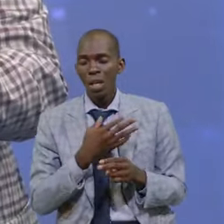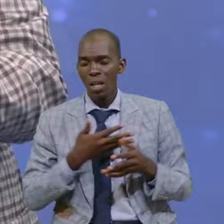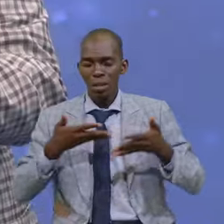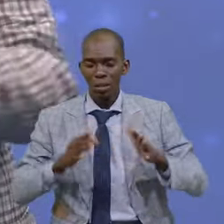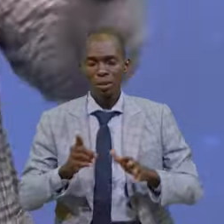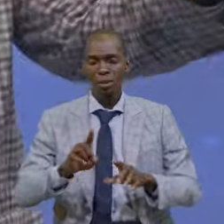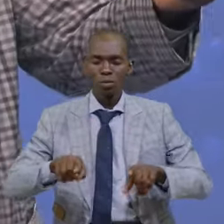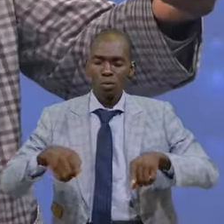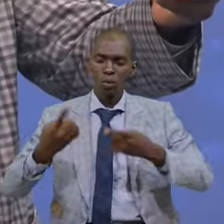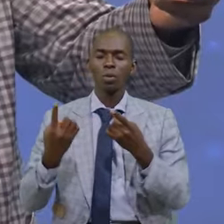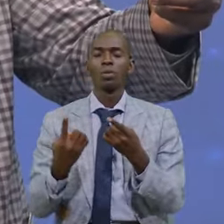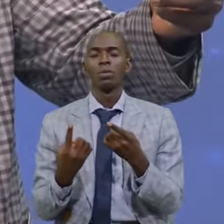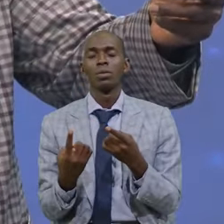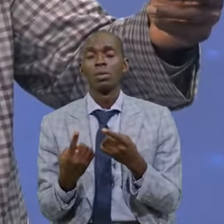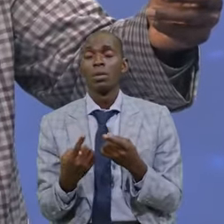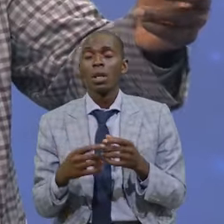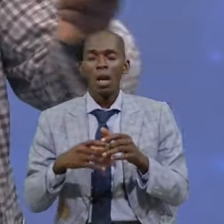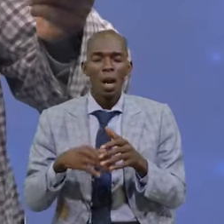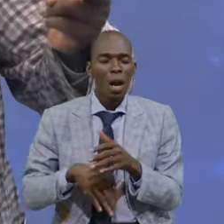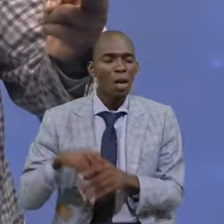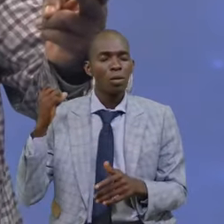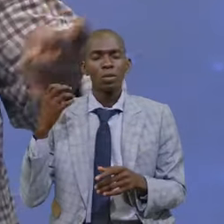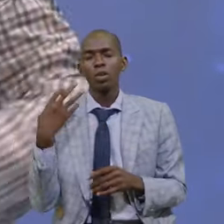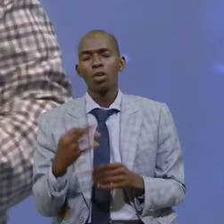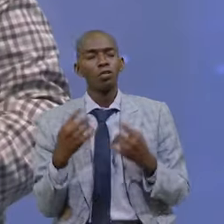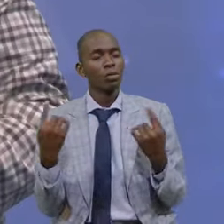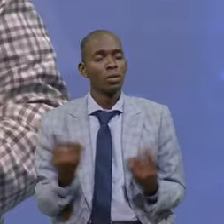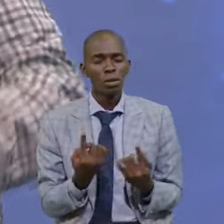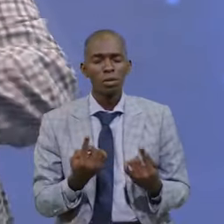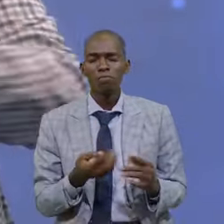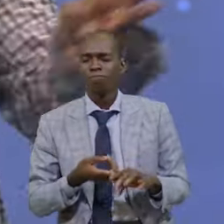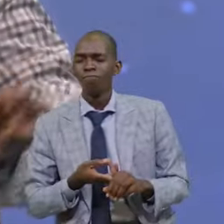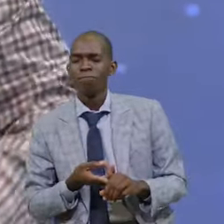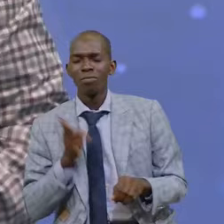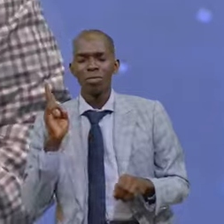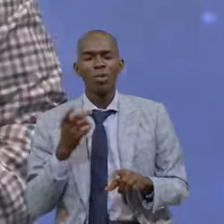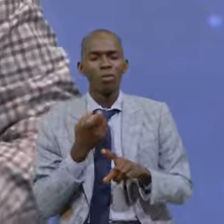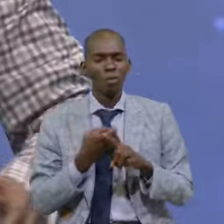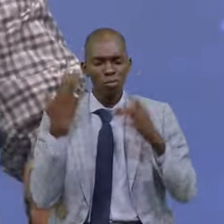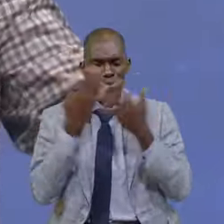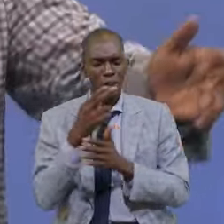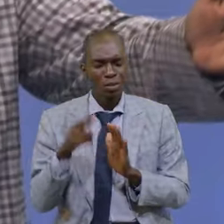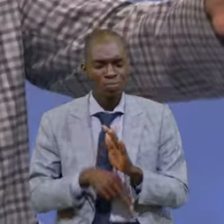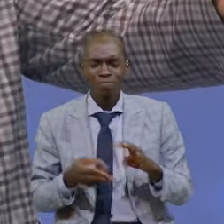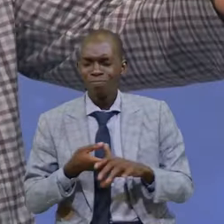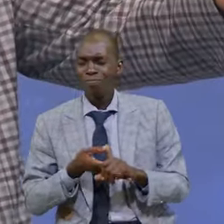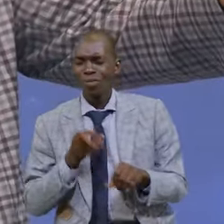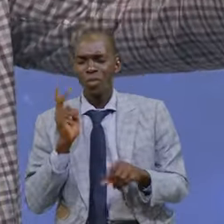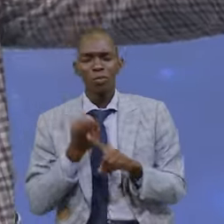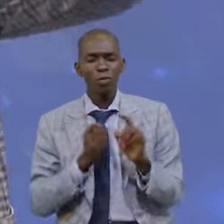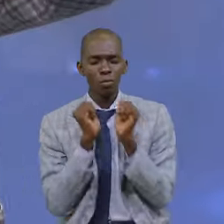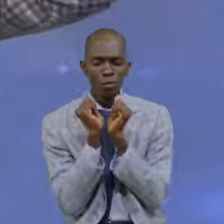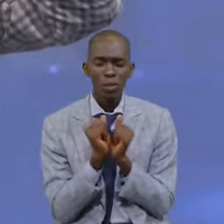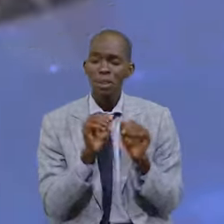up. Out of sin. Out of darkness. Out of slavery. Set them